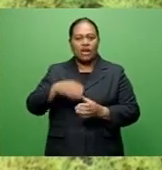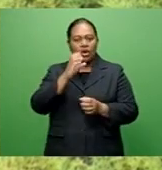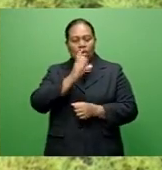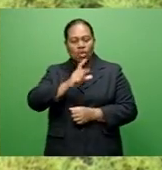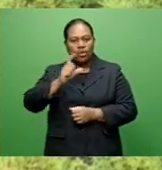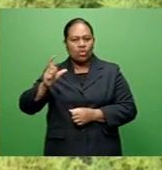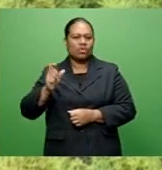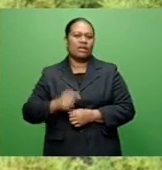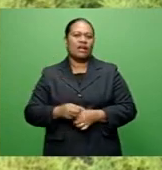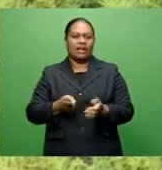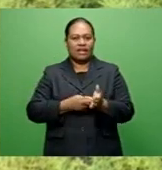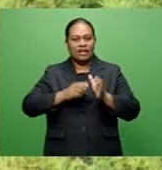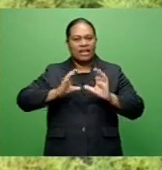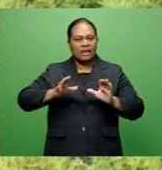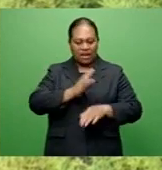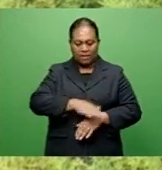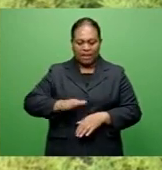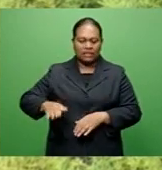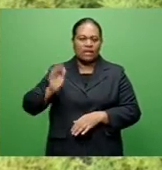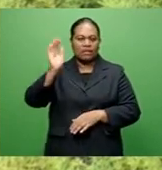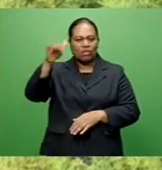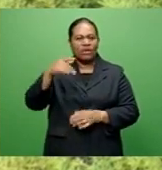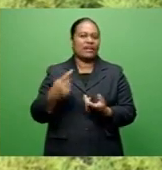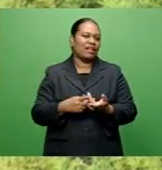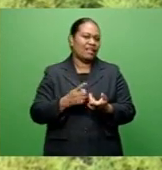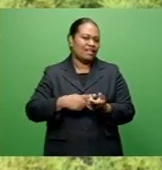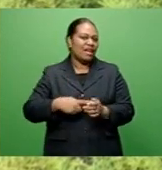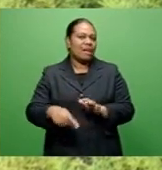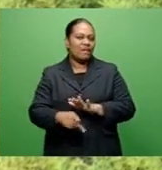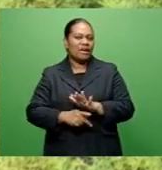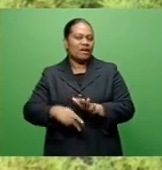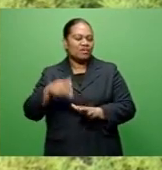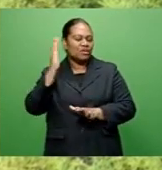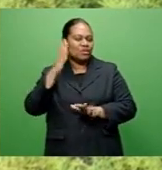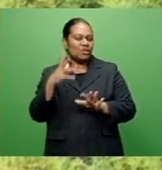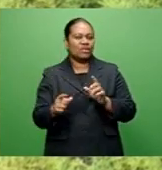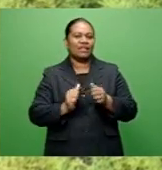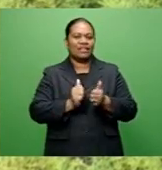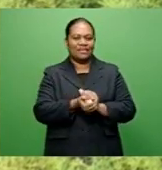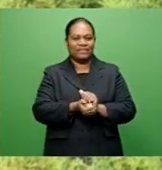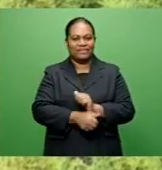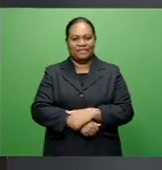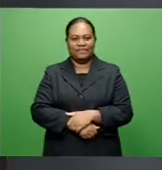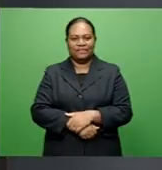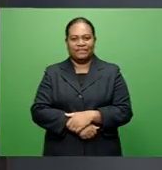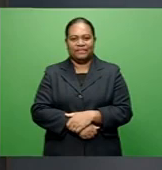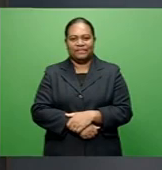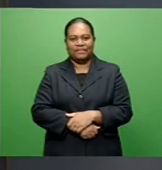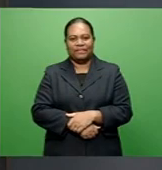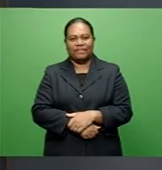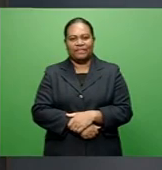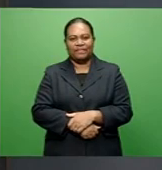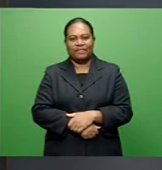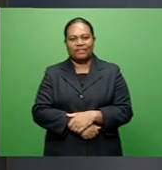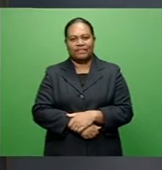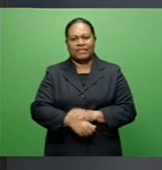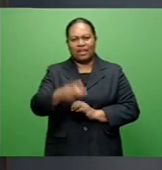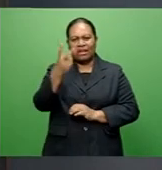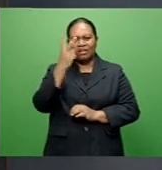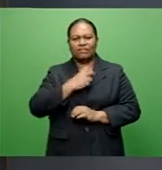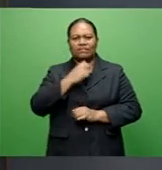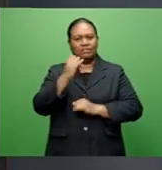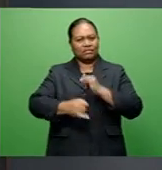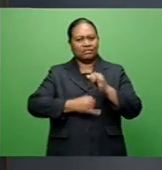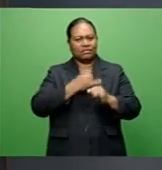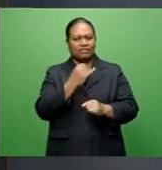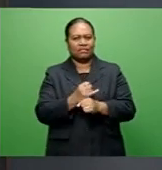basketball and netball, as well as other primary school meets. Tale Materkula, FBC Sports. Former dual